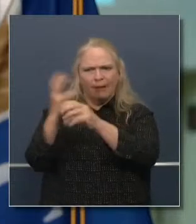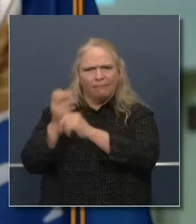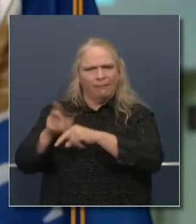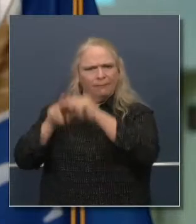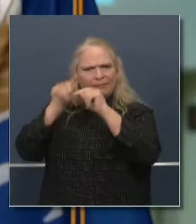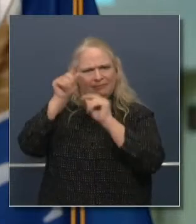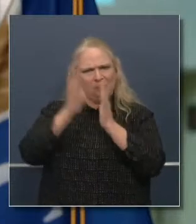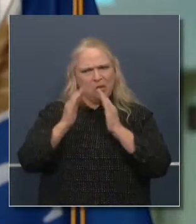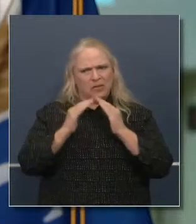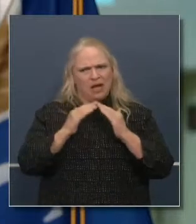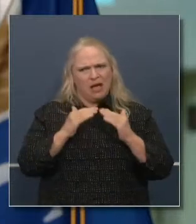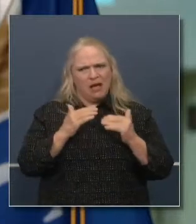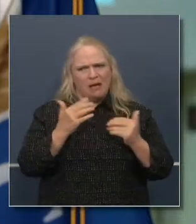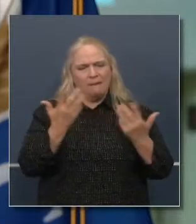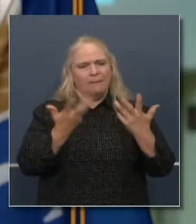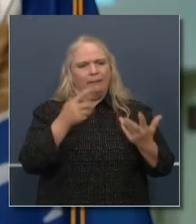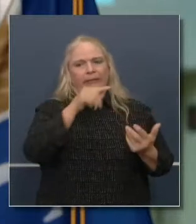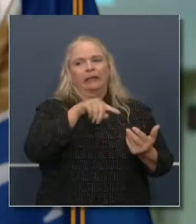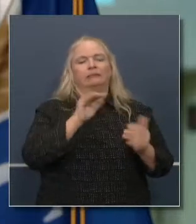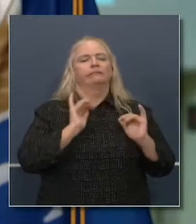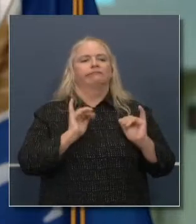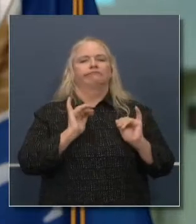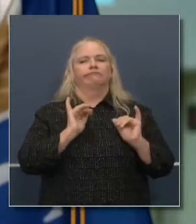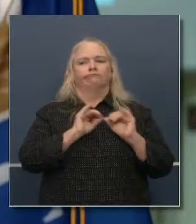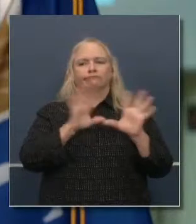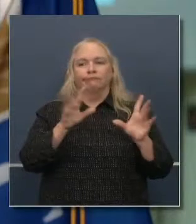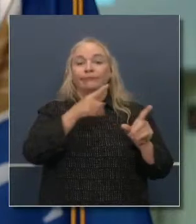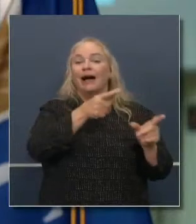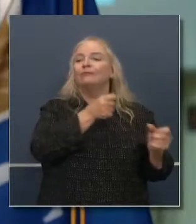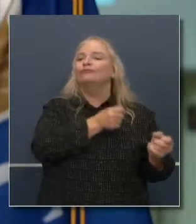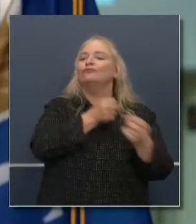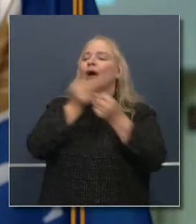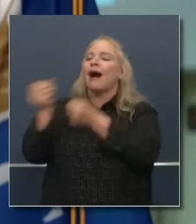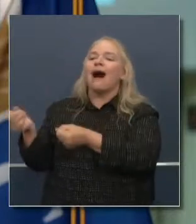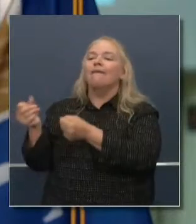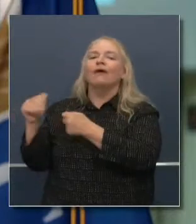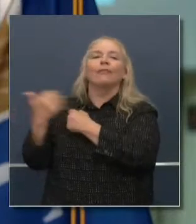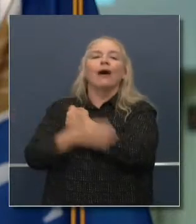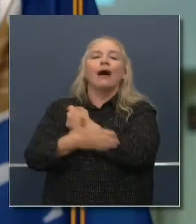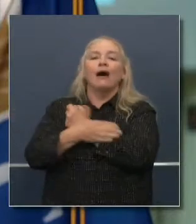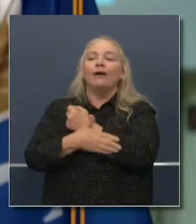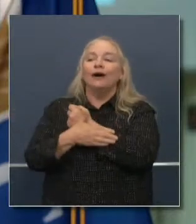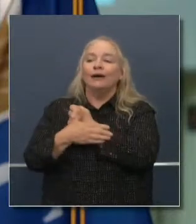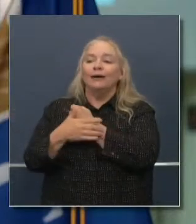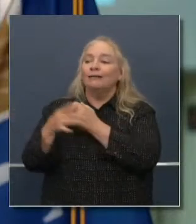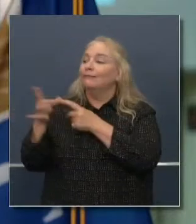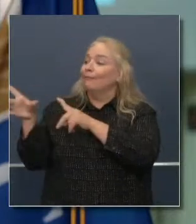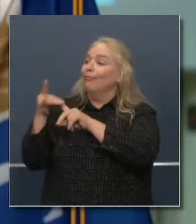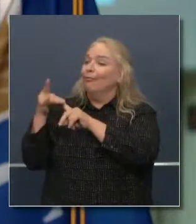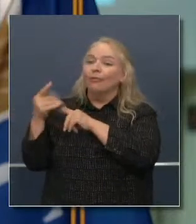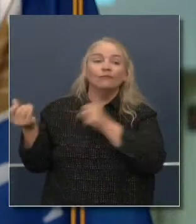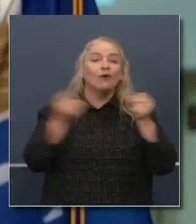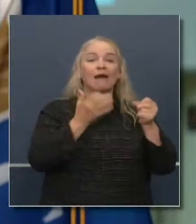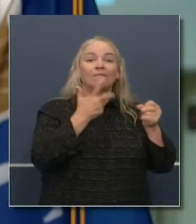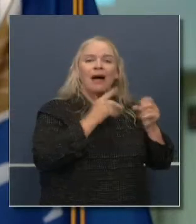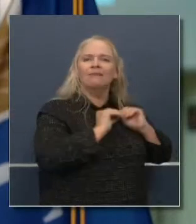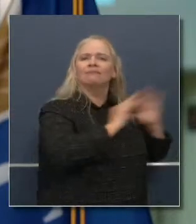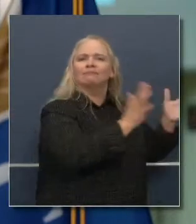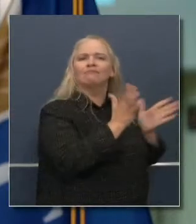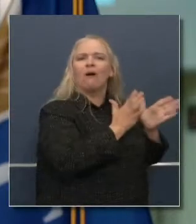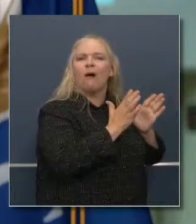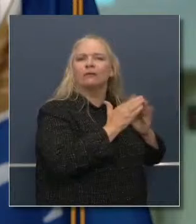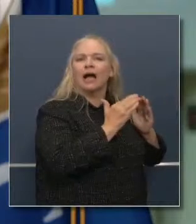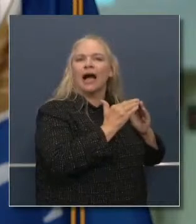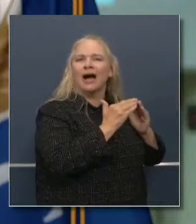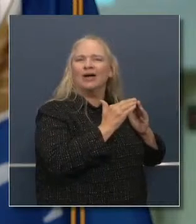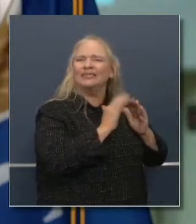current transmissions and total number of positives that have been identified, but should not mask the